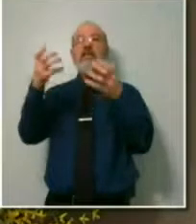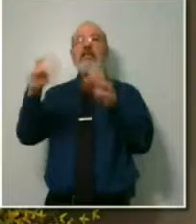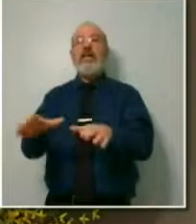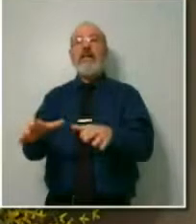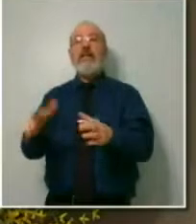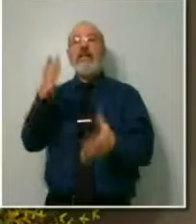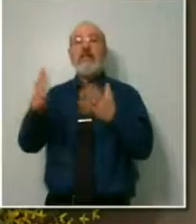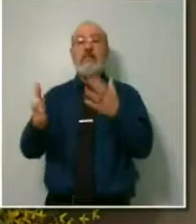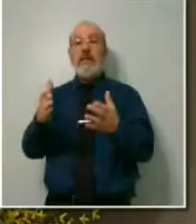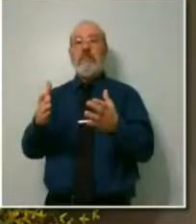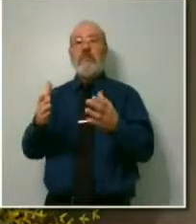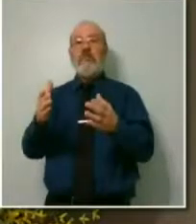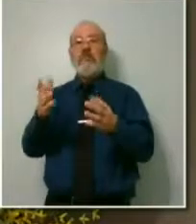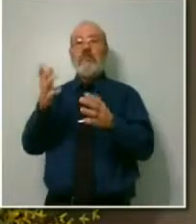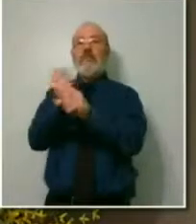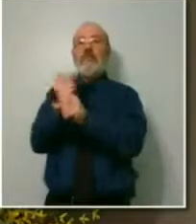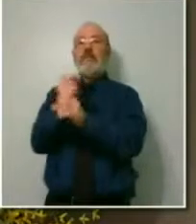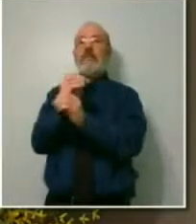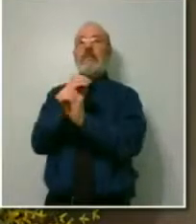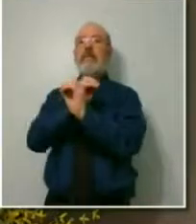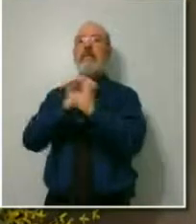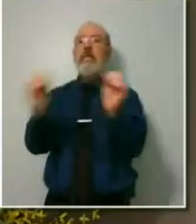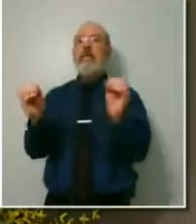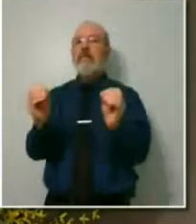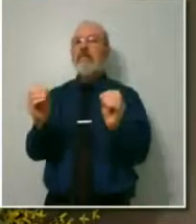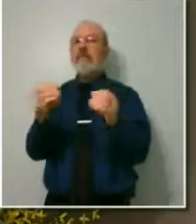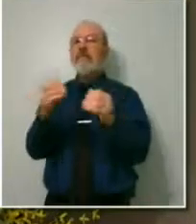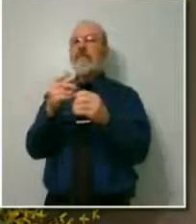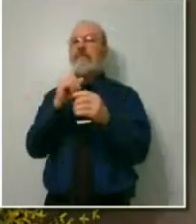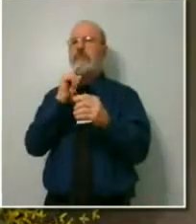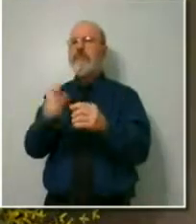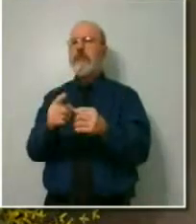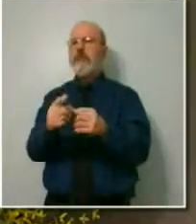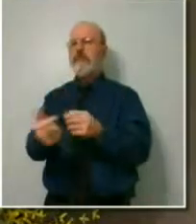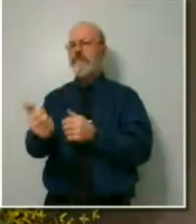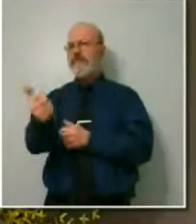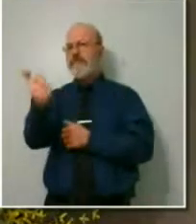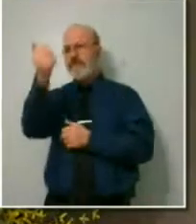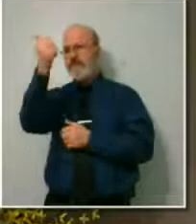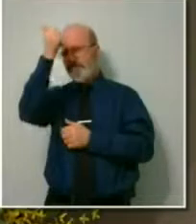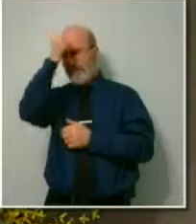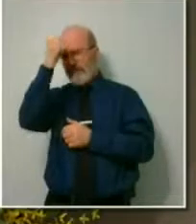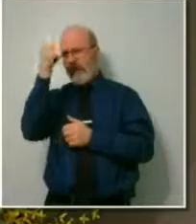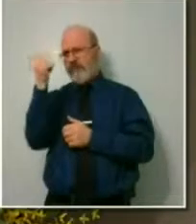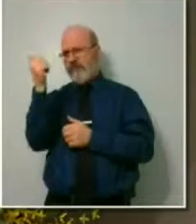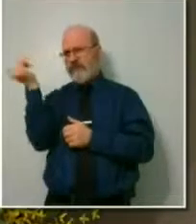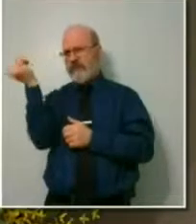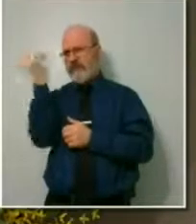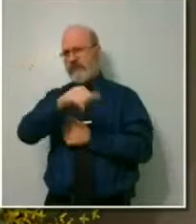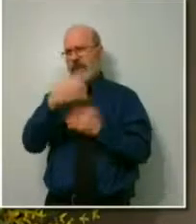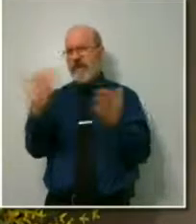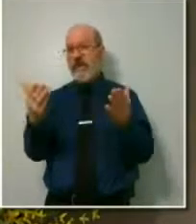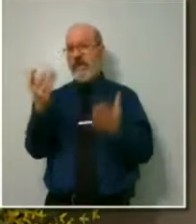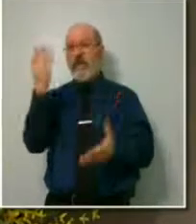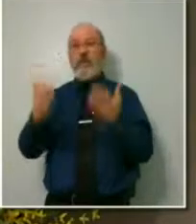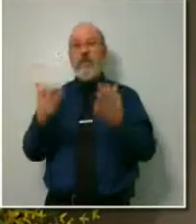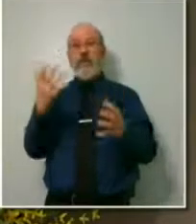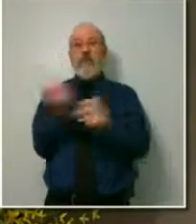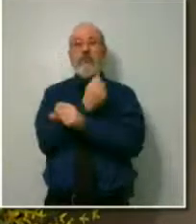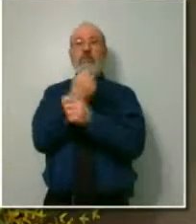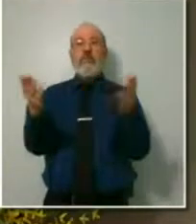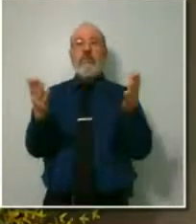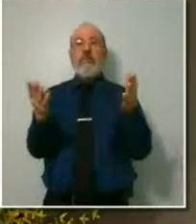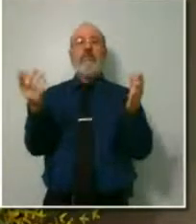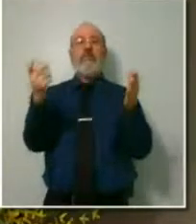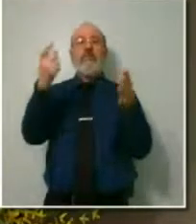zonked. You might get some really dumb, useless thing, or you may win something worth thousands